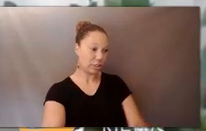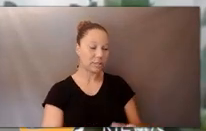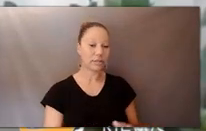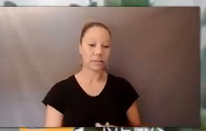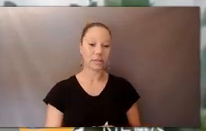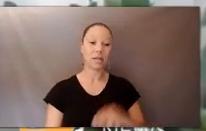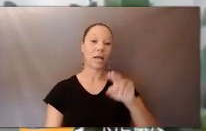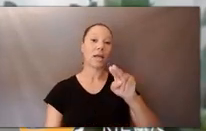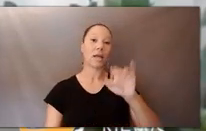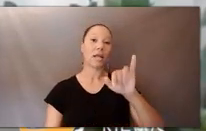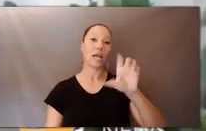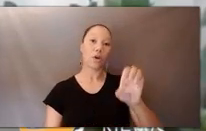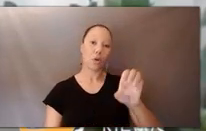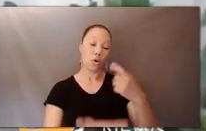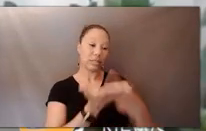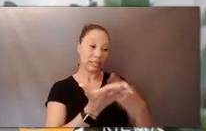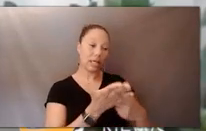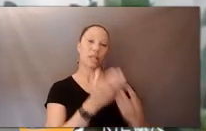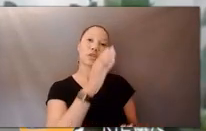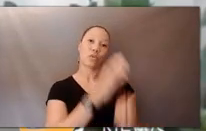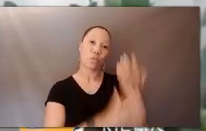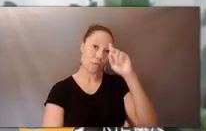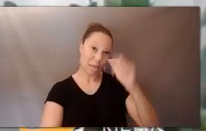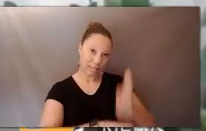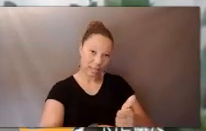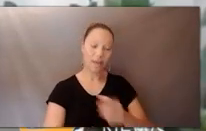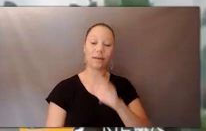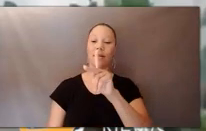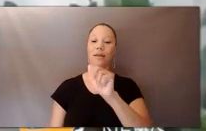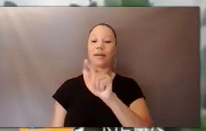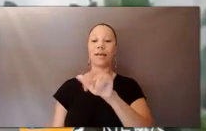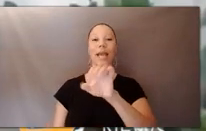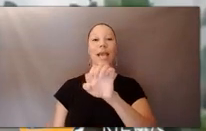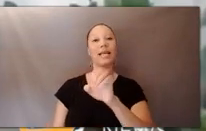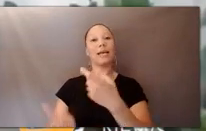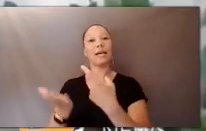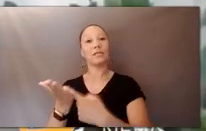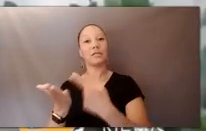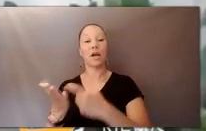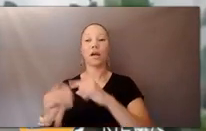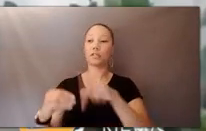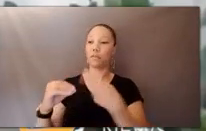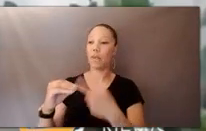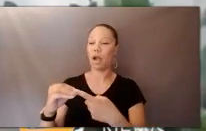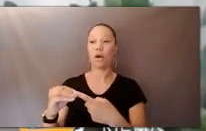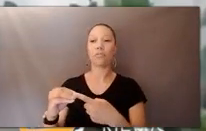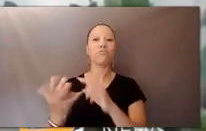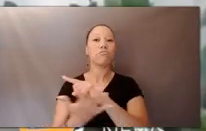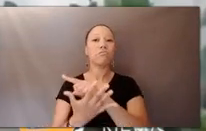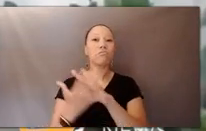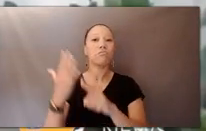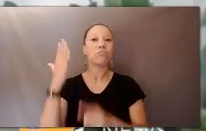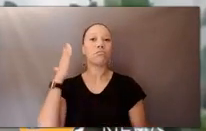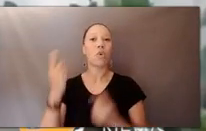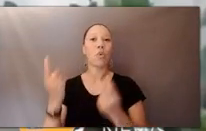grow and the growth mindset, etc., and also with Ms. Katie talking about all of the things that we can do to